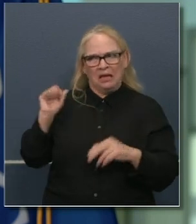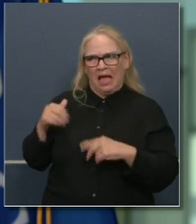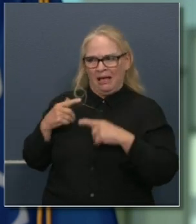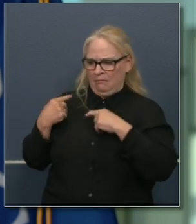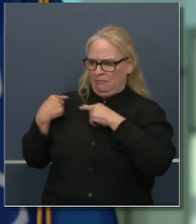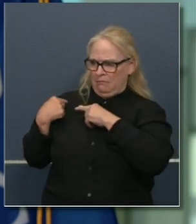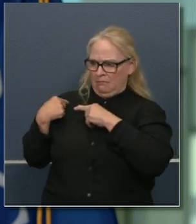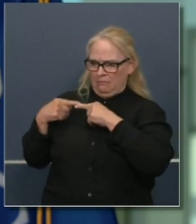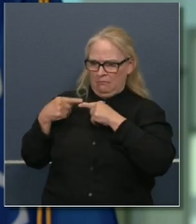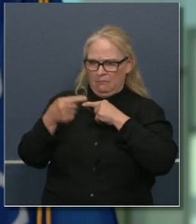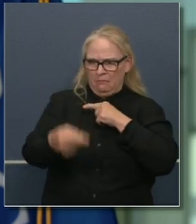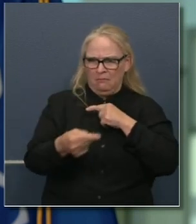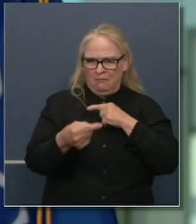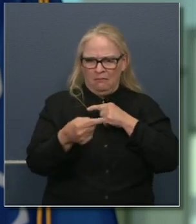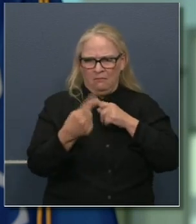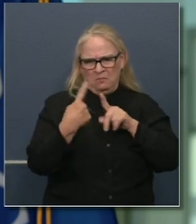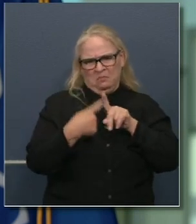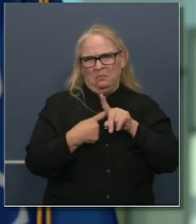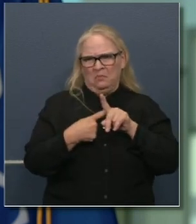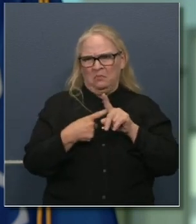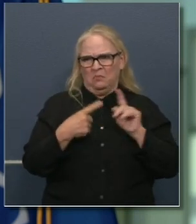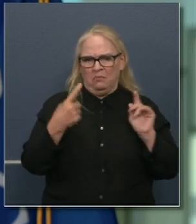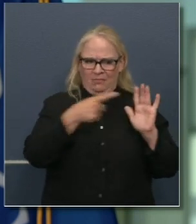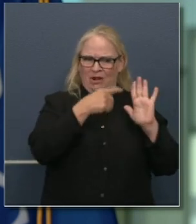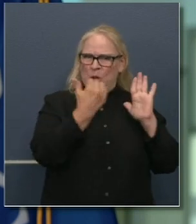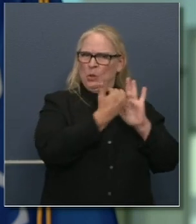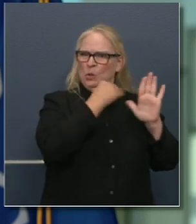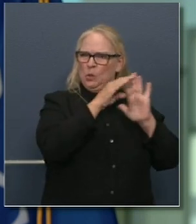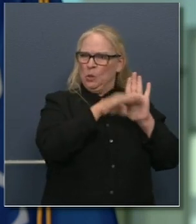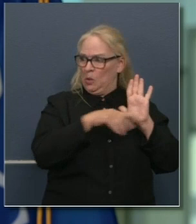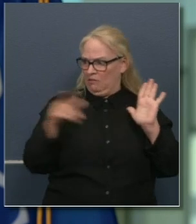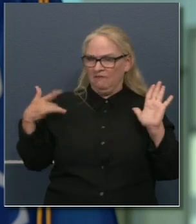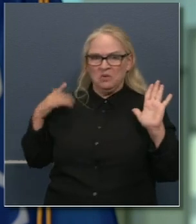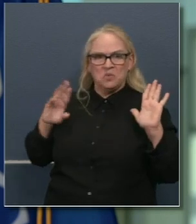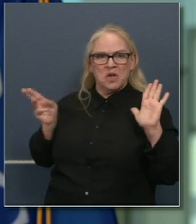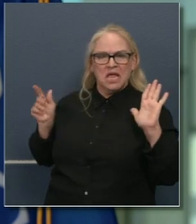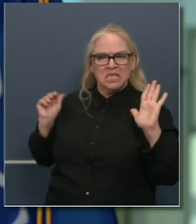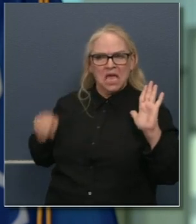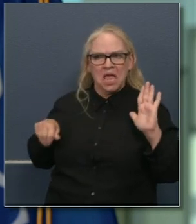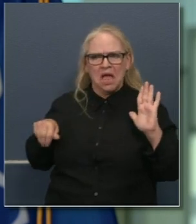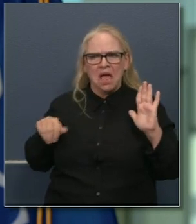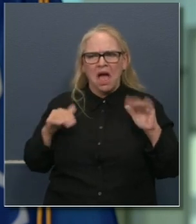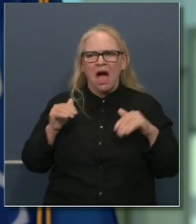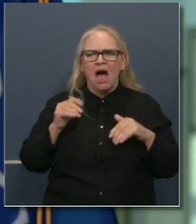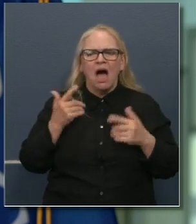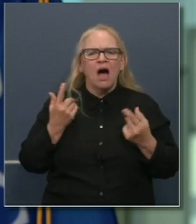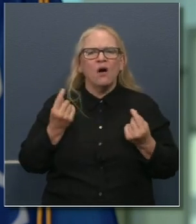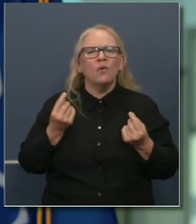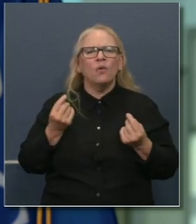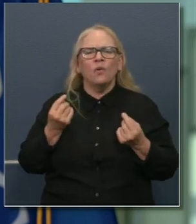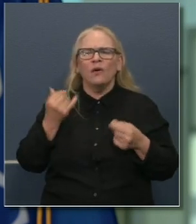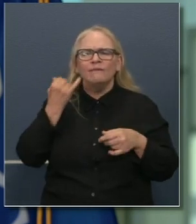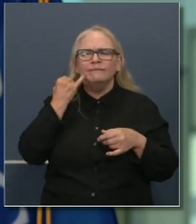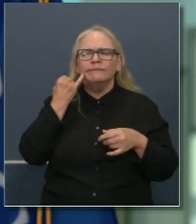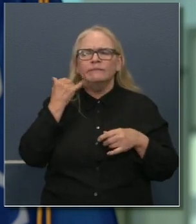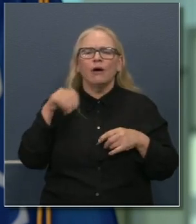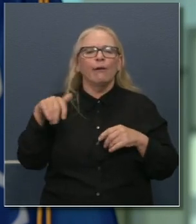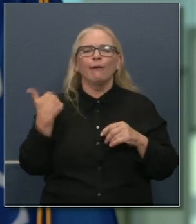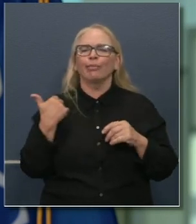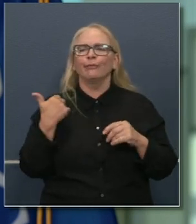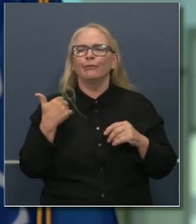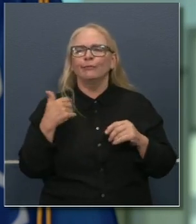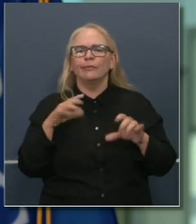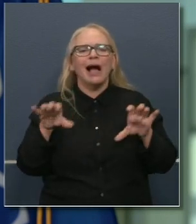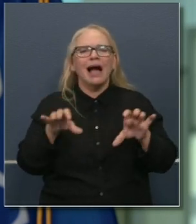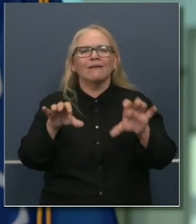mention extracurriculars. So if the school is open for in-person learning, what can they do in the extracurricular space? And then finally, for Dr.